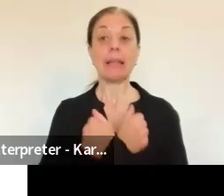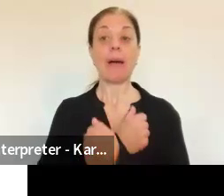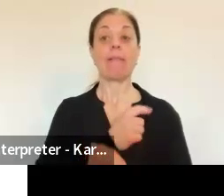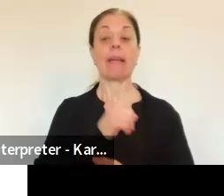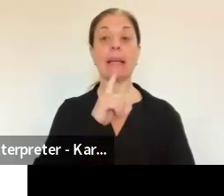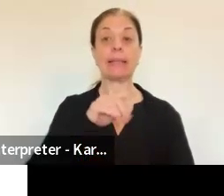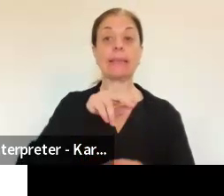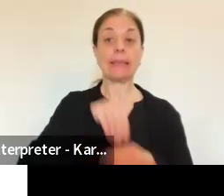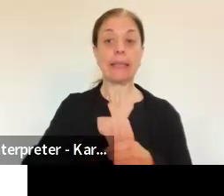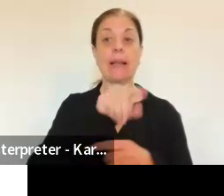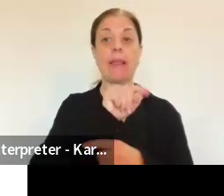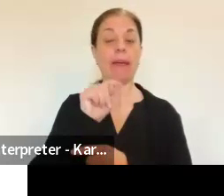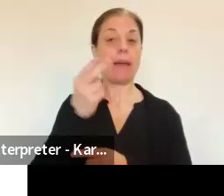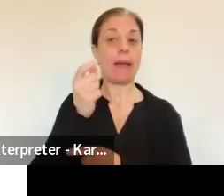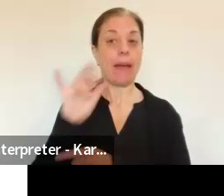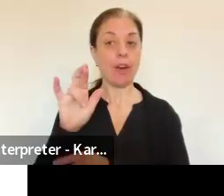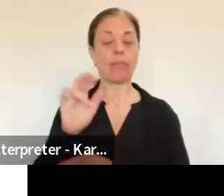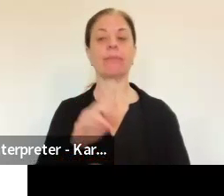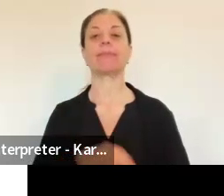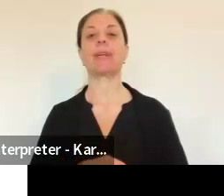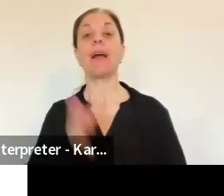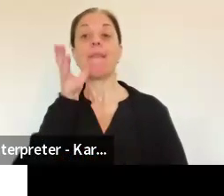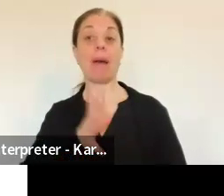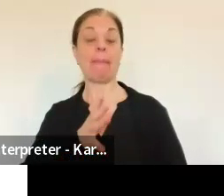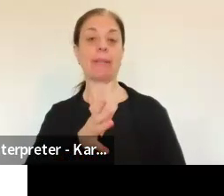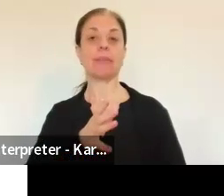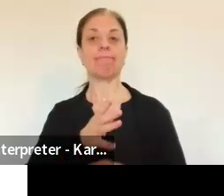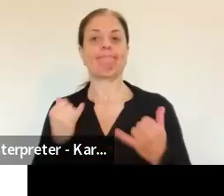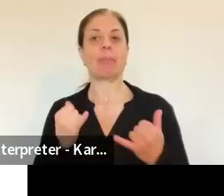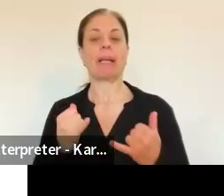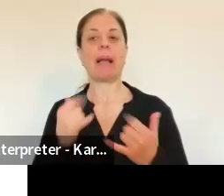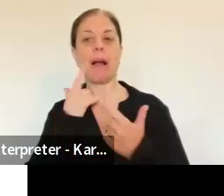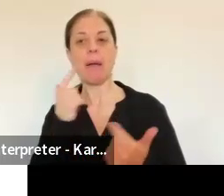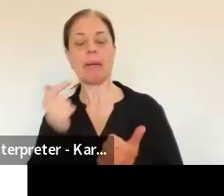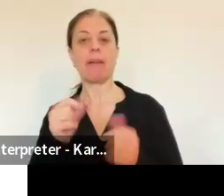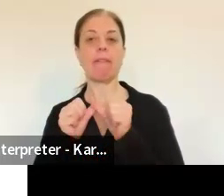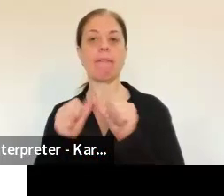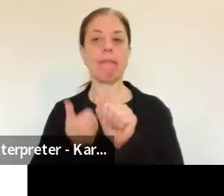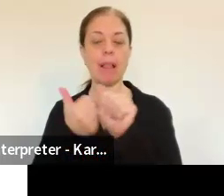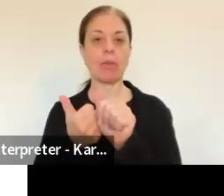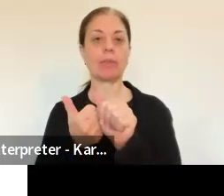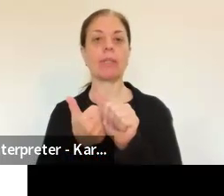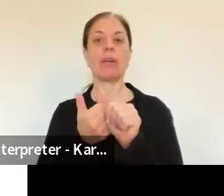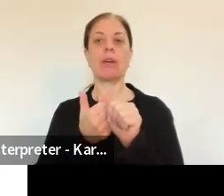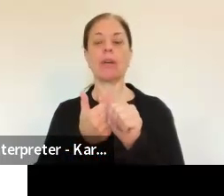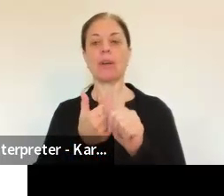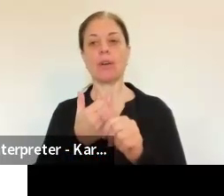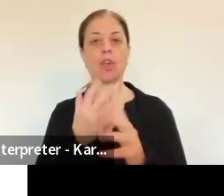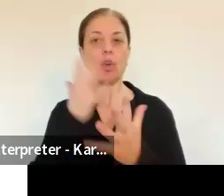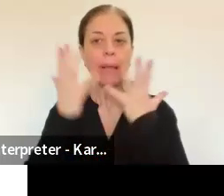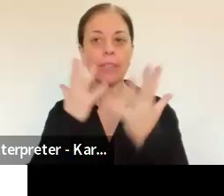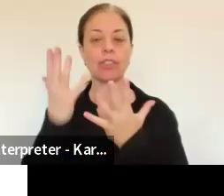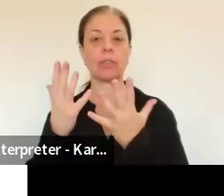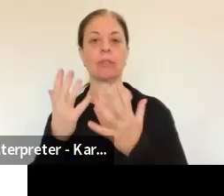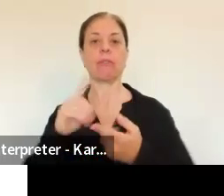Hair. This is a feminist coming-of-age comedy that follows the endless humiliations, unrequited obsessions, and